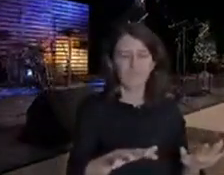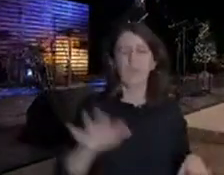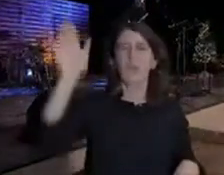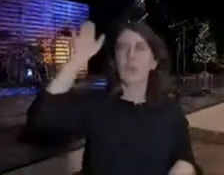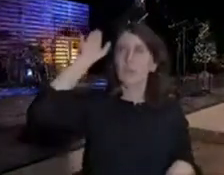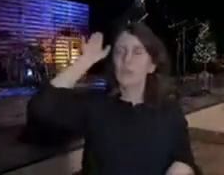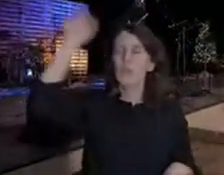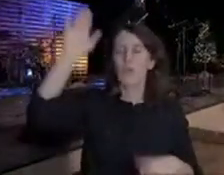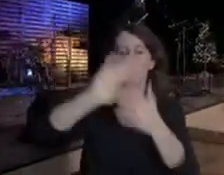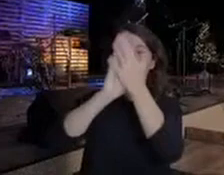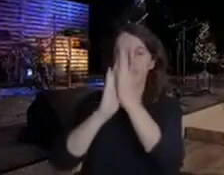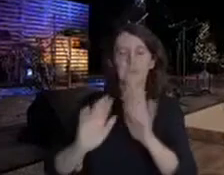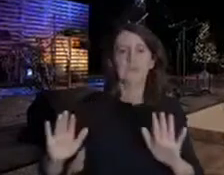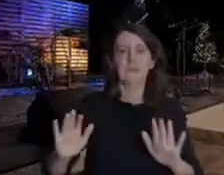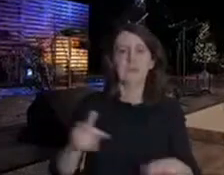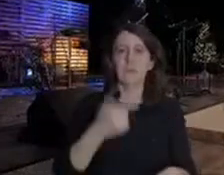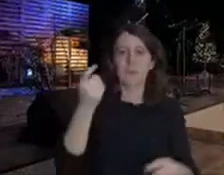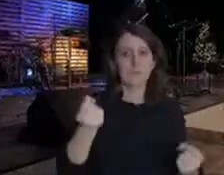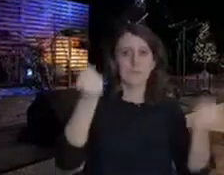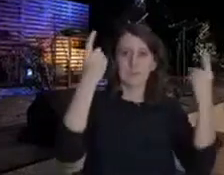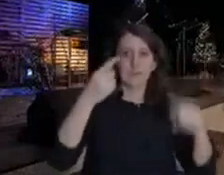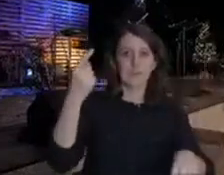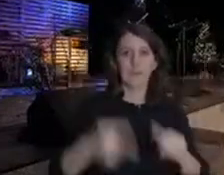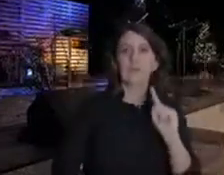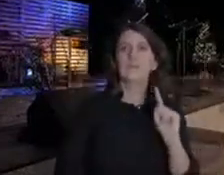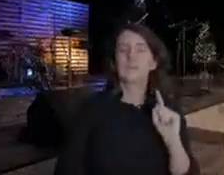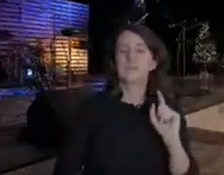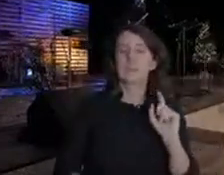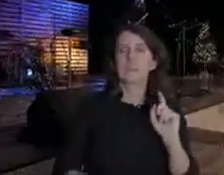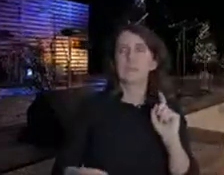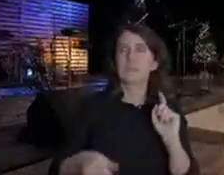is your peace, God. We know it's the peace that passes all understanding. That is the